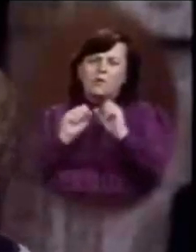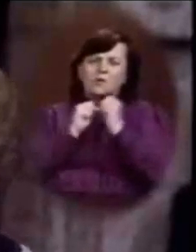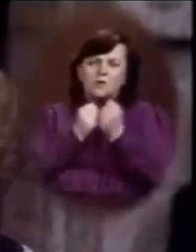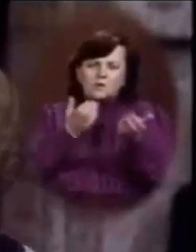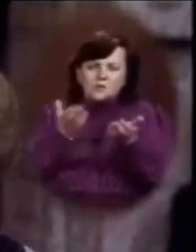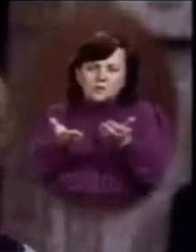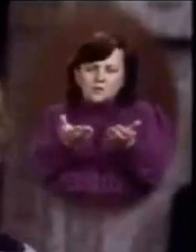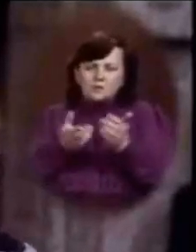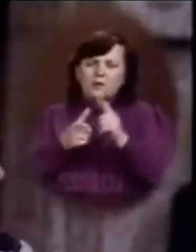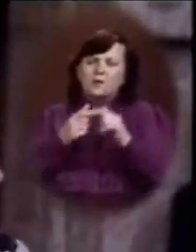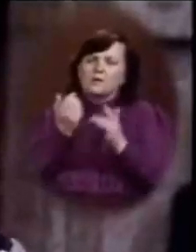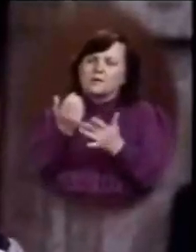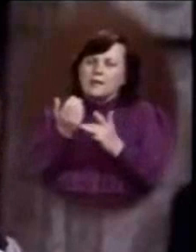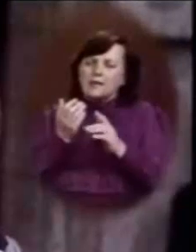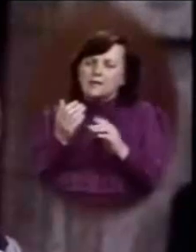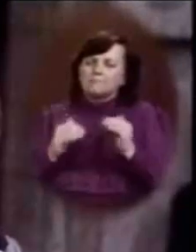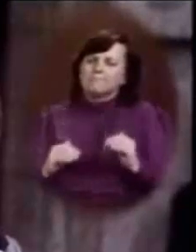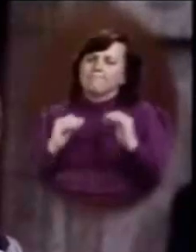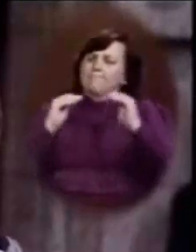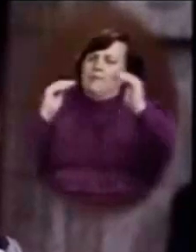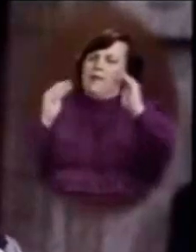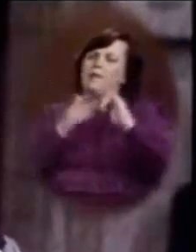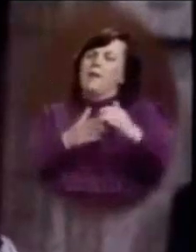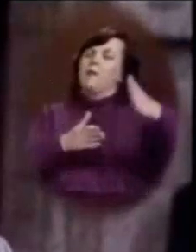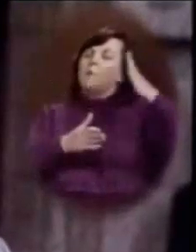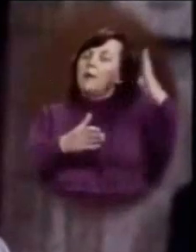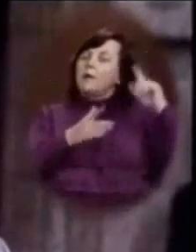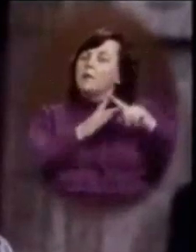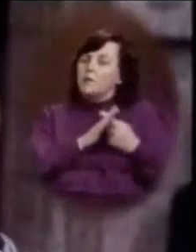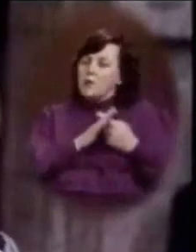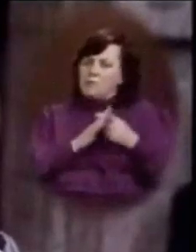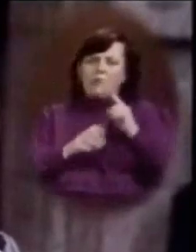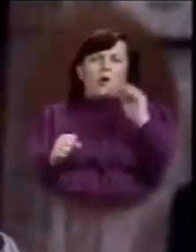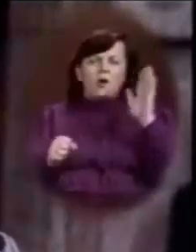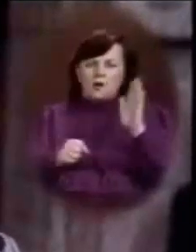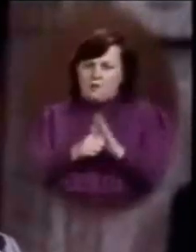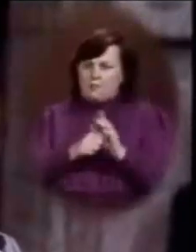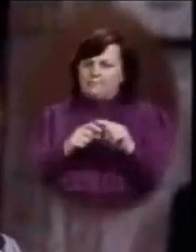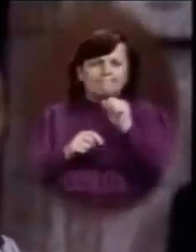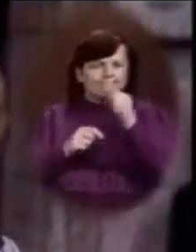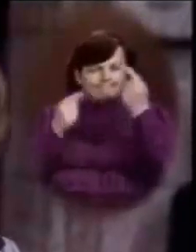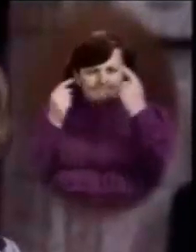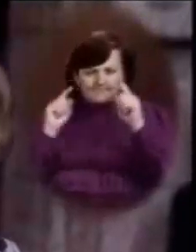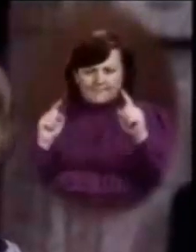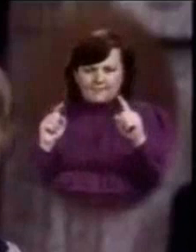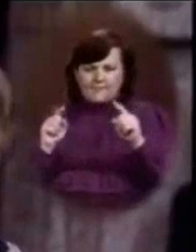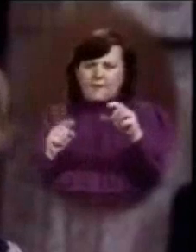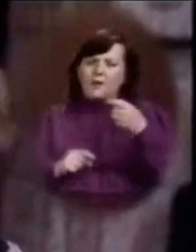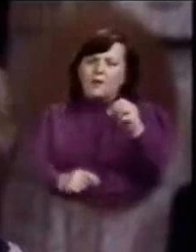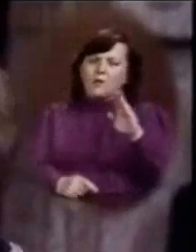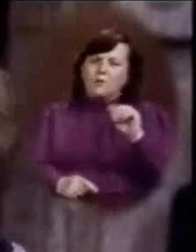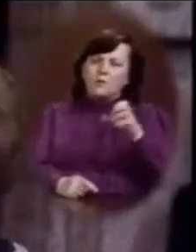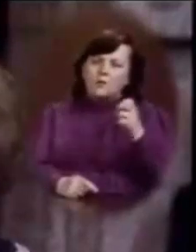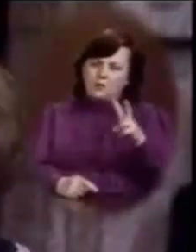technological advance, which its originators promised. And he's had the vision and resolve to embark on a